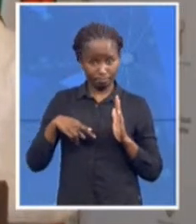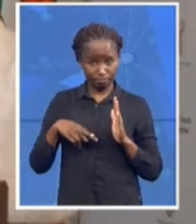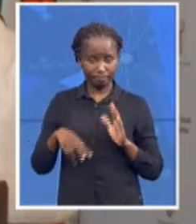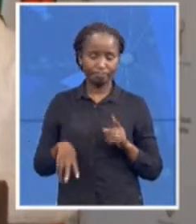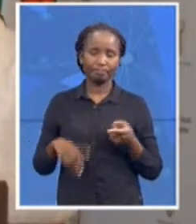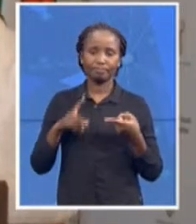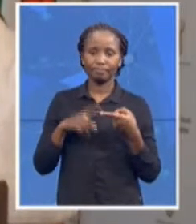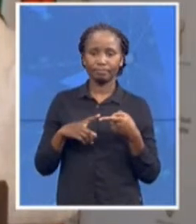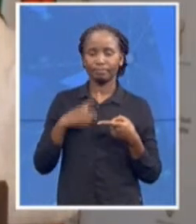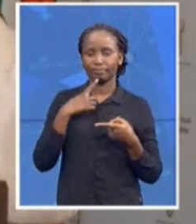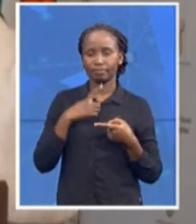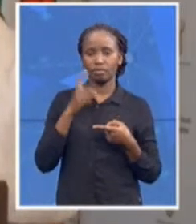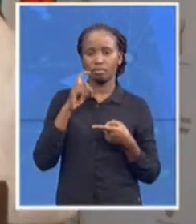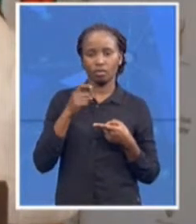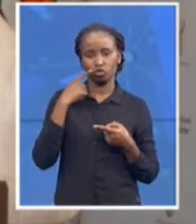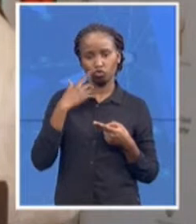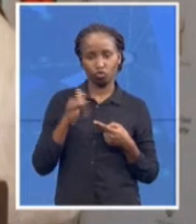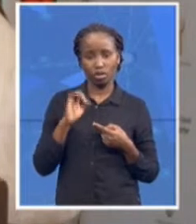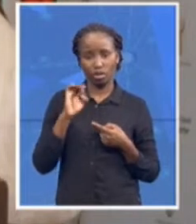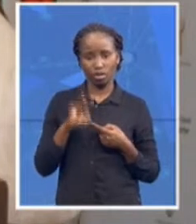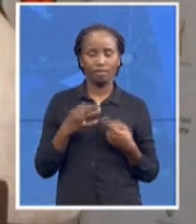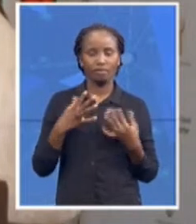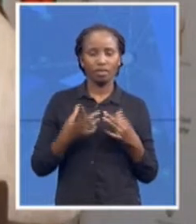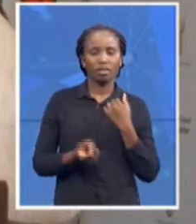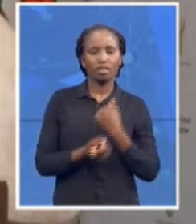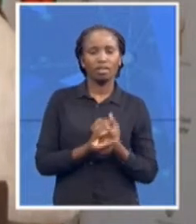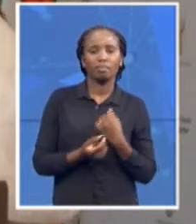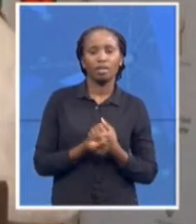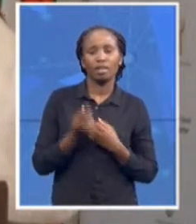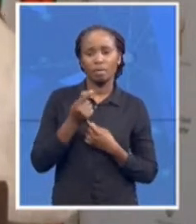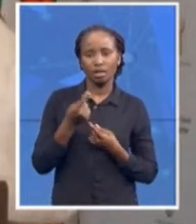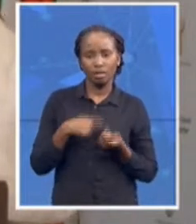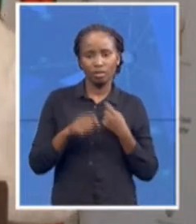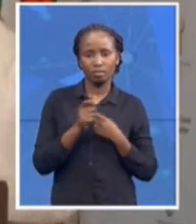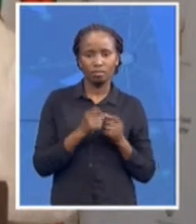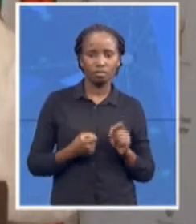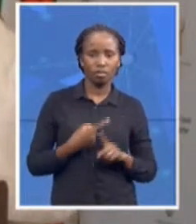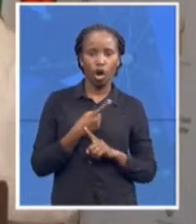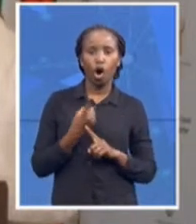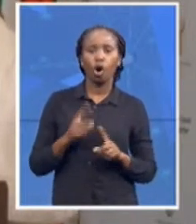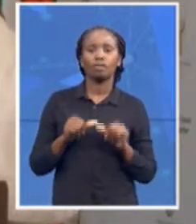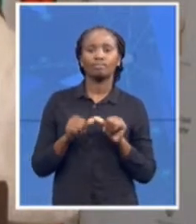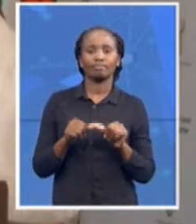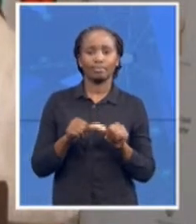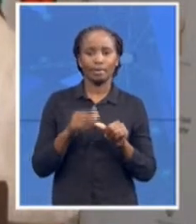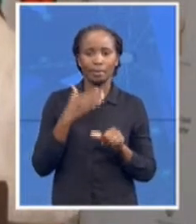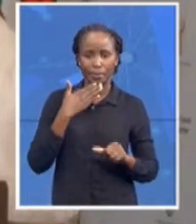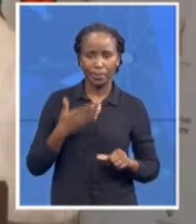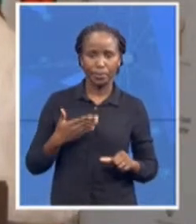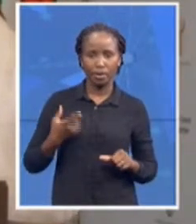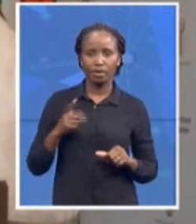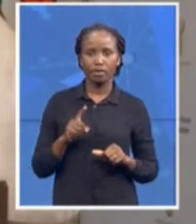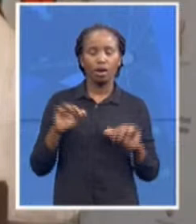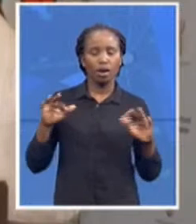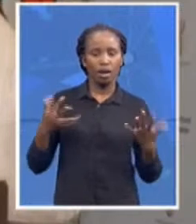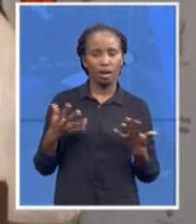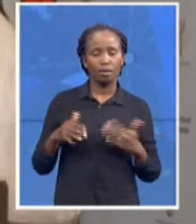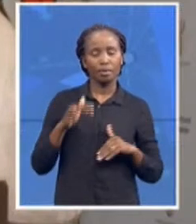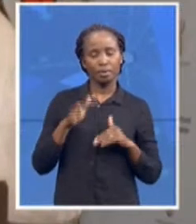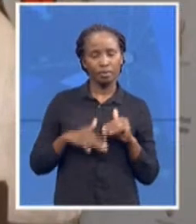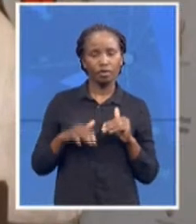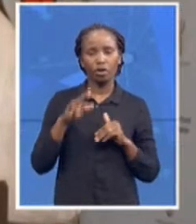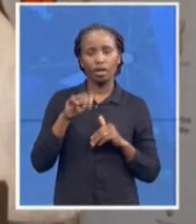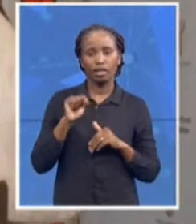or inconsistencies in the management, adjudication, and approval of PESP applications received from the